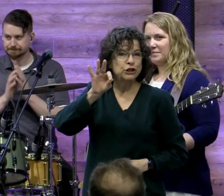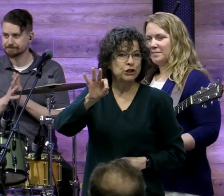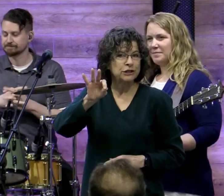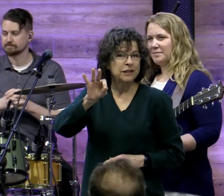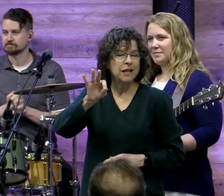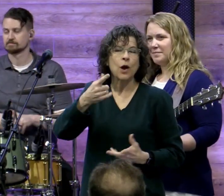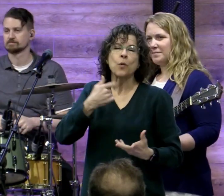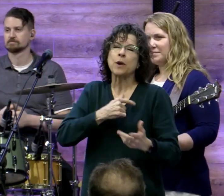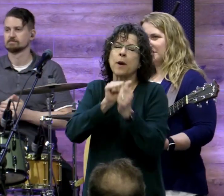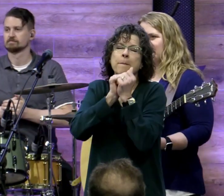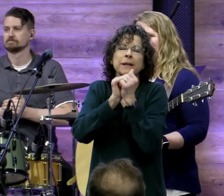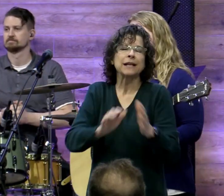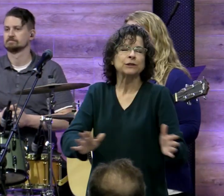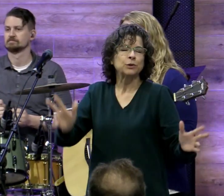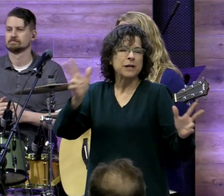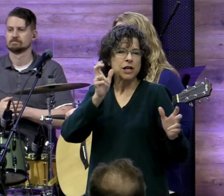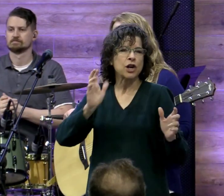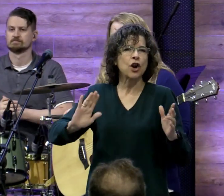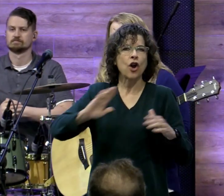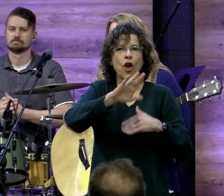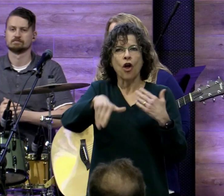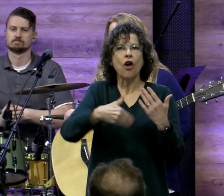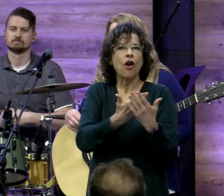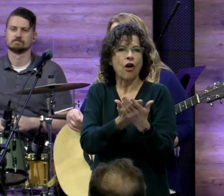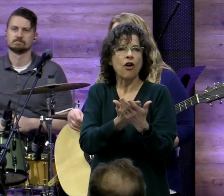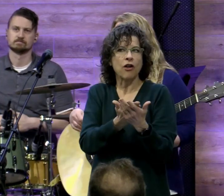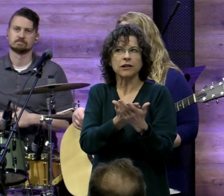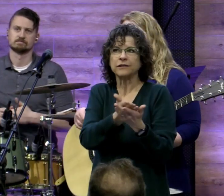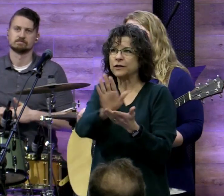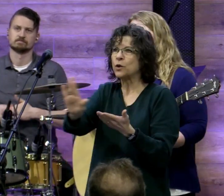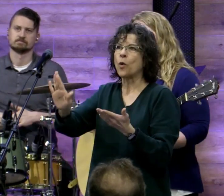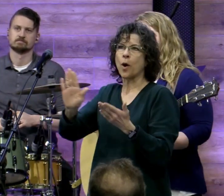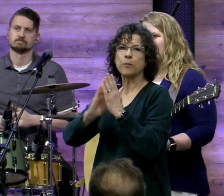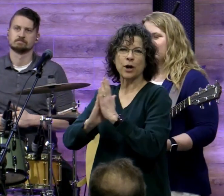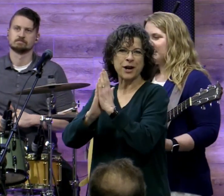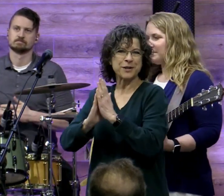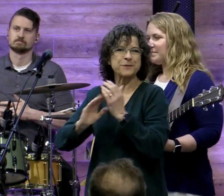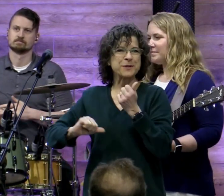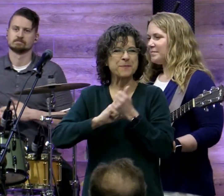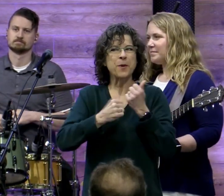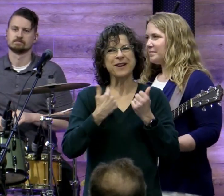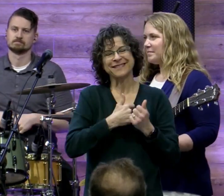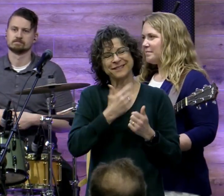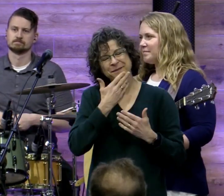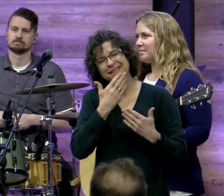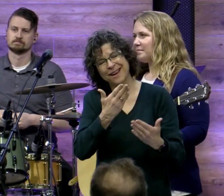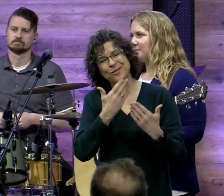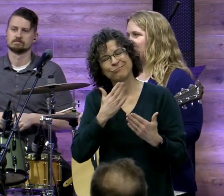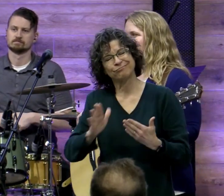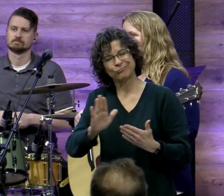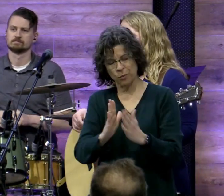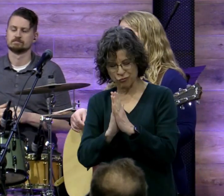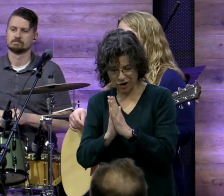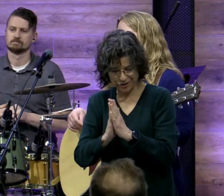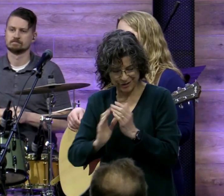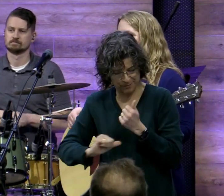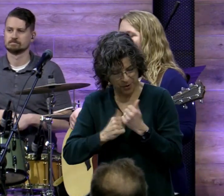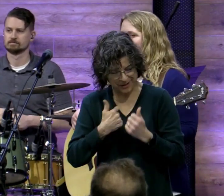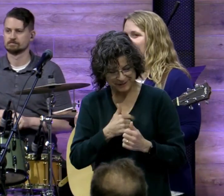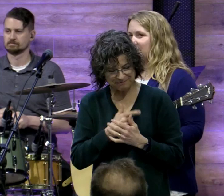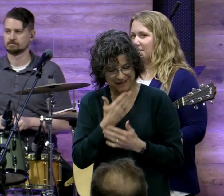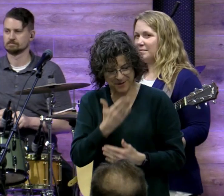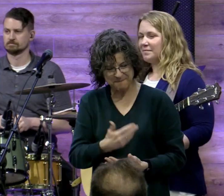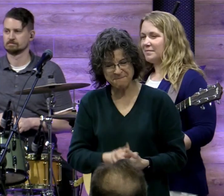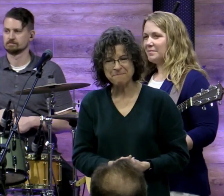really blessed to hear that our church family was with us and praying for us. So thank you for that. Today at Rock Hill,